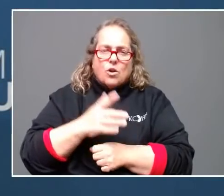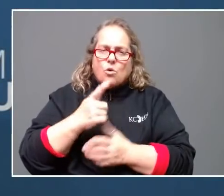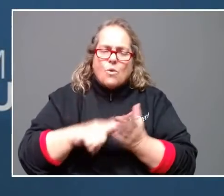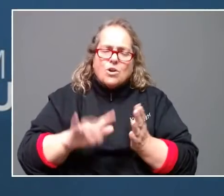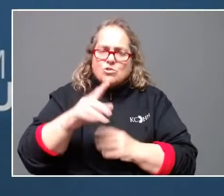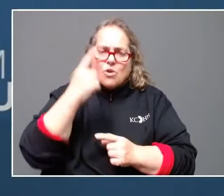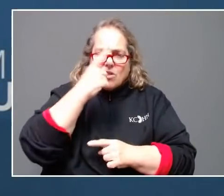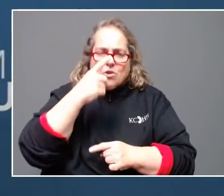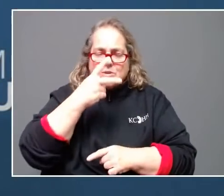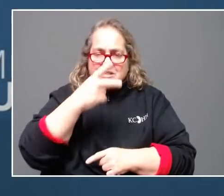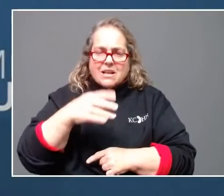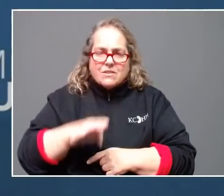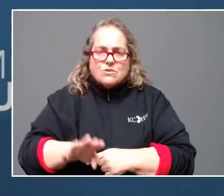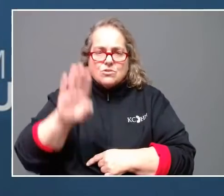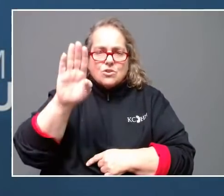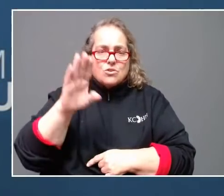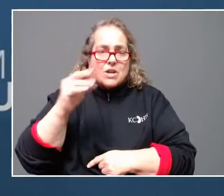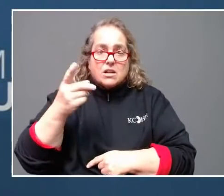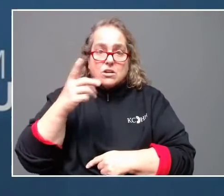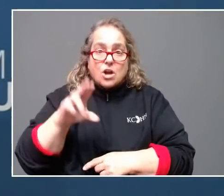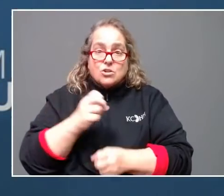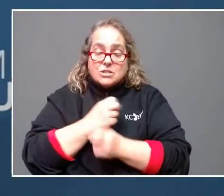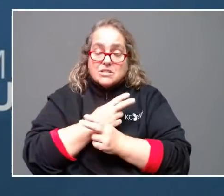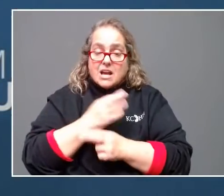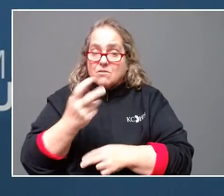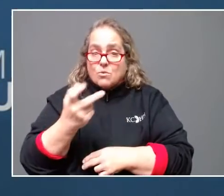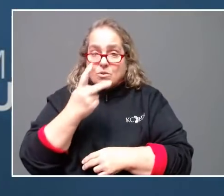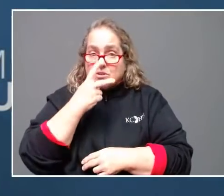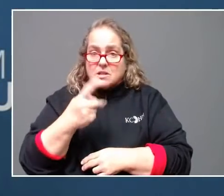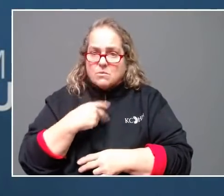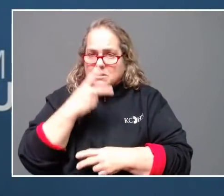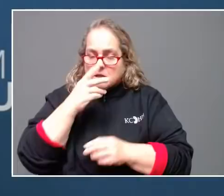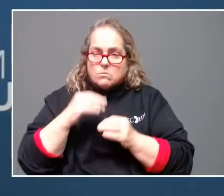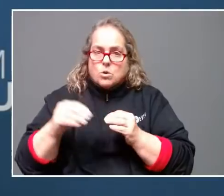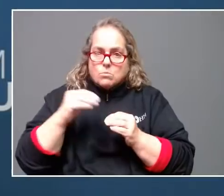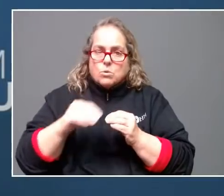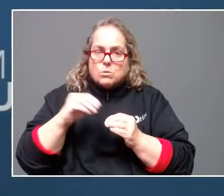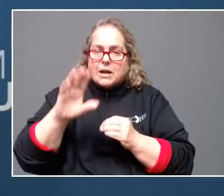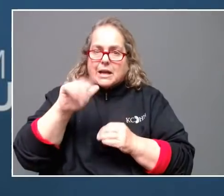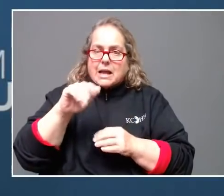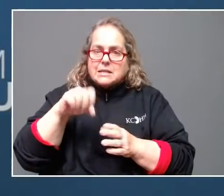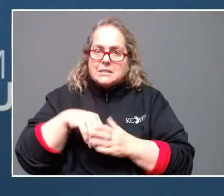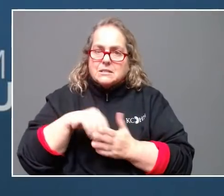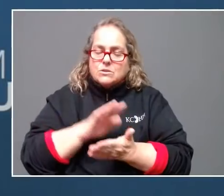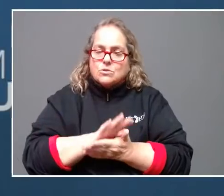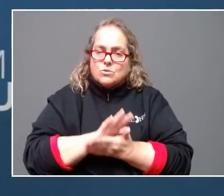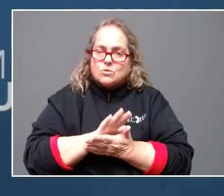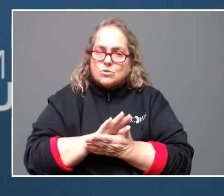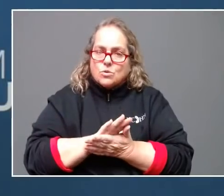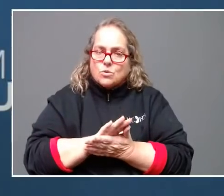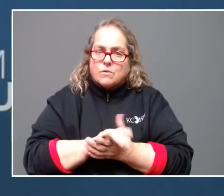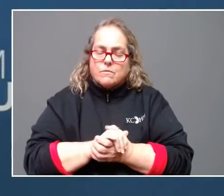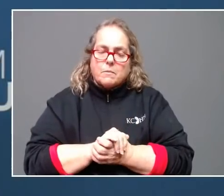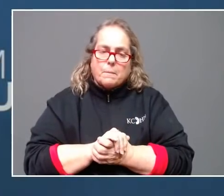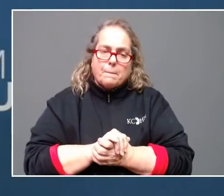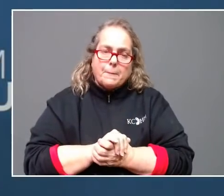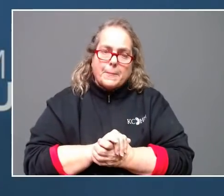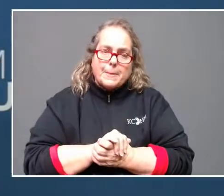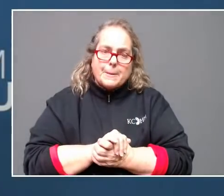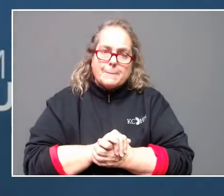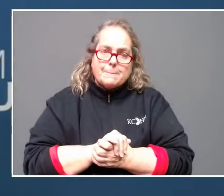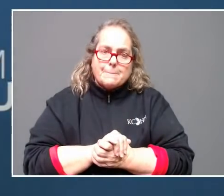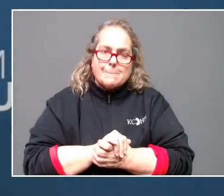you also want to weigh in? Just we're seeing more and more of these cases in schools and having to use these NTI days.